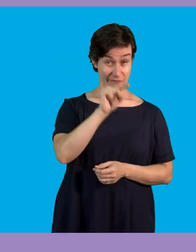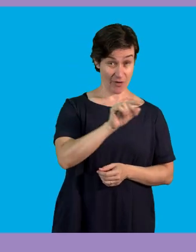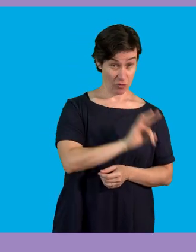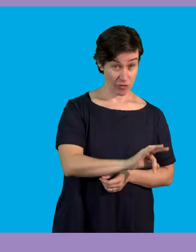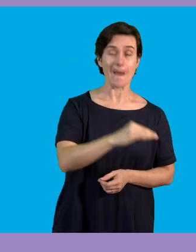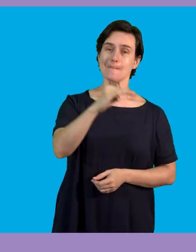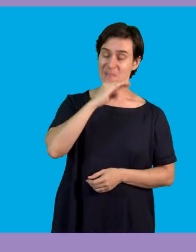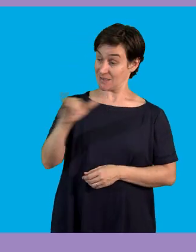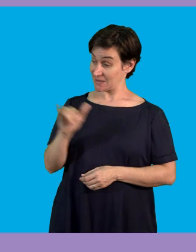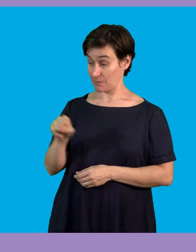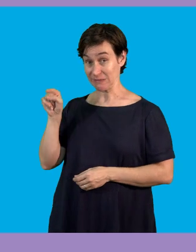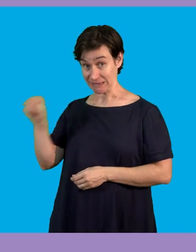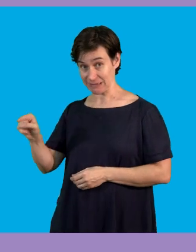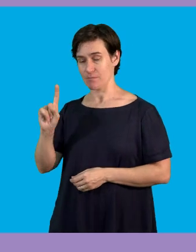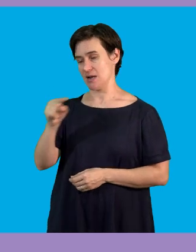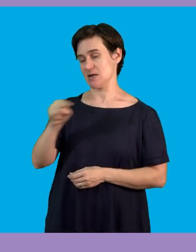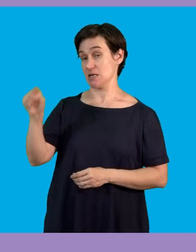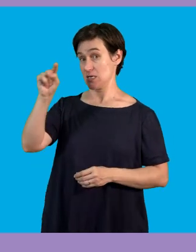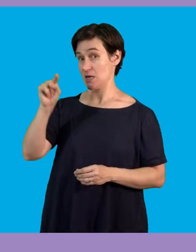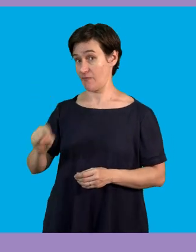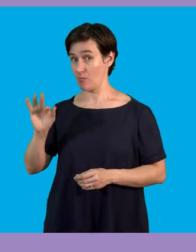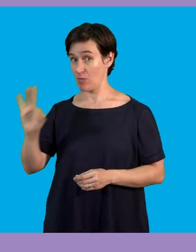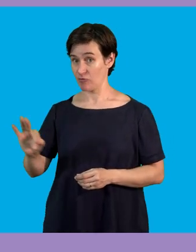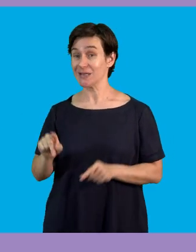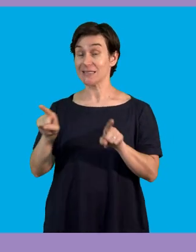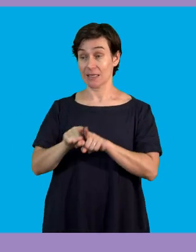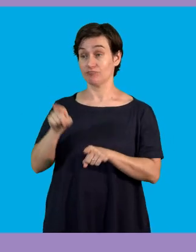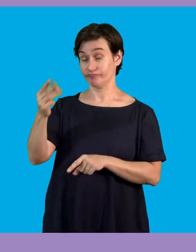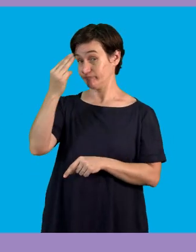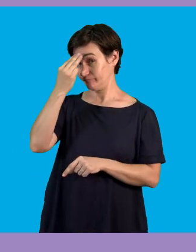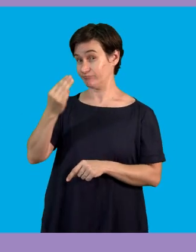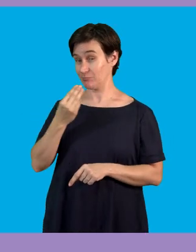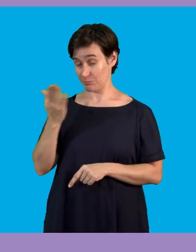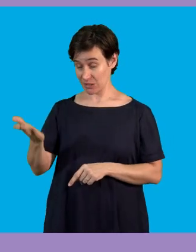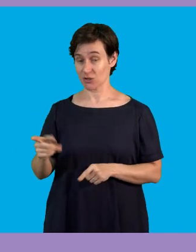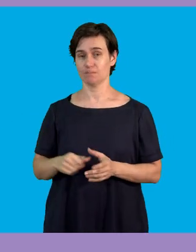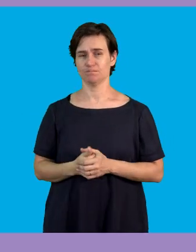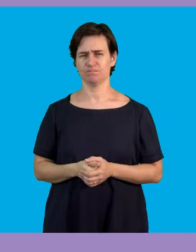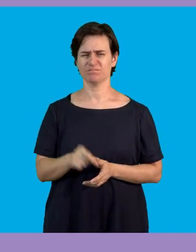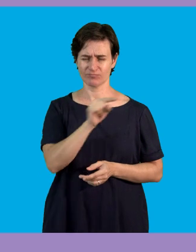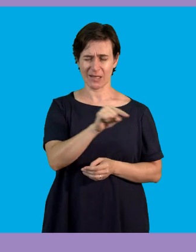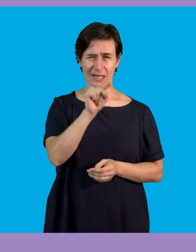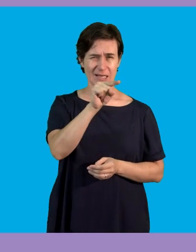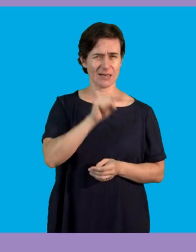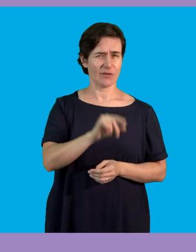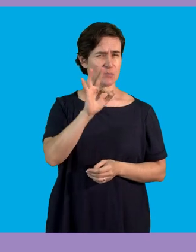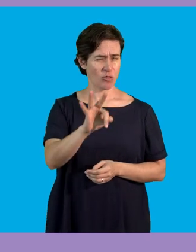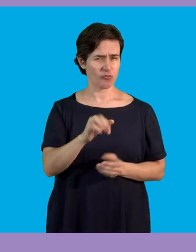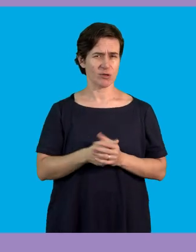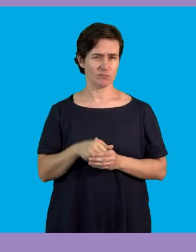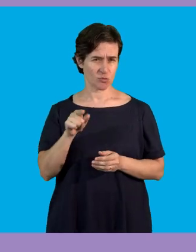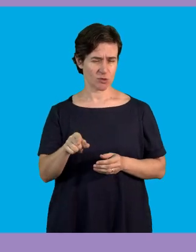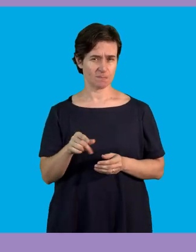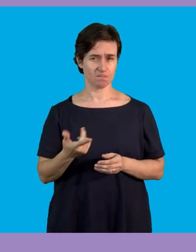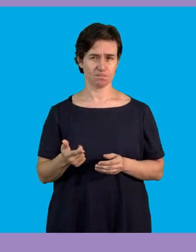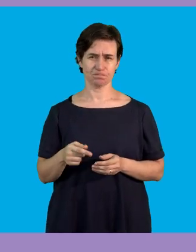to divide by 3. Same with the model. Then when it says divide by 3, we look